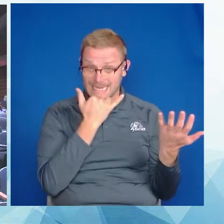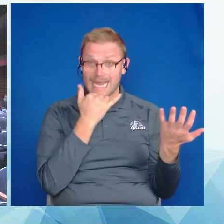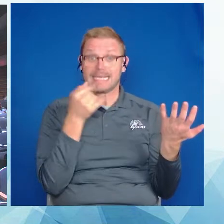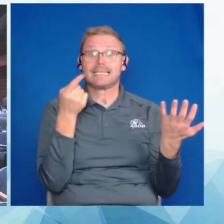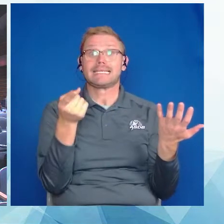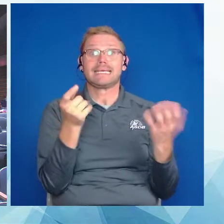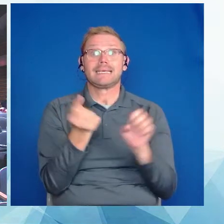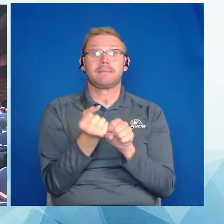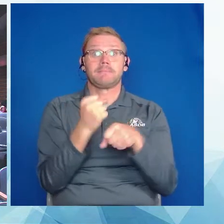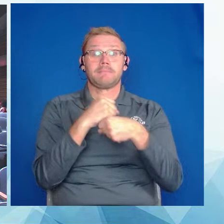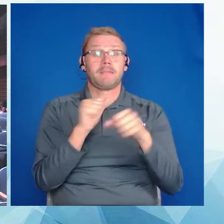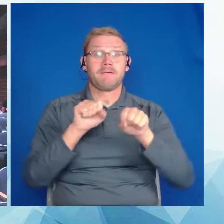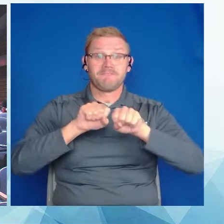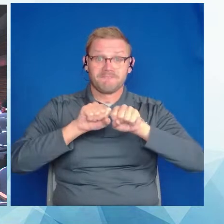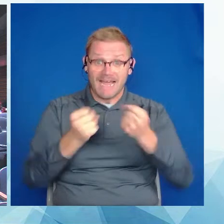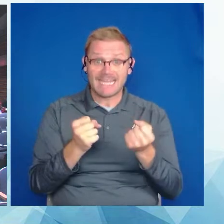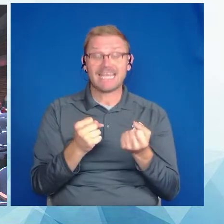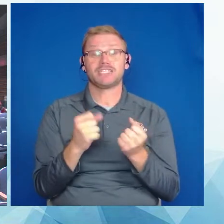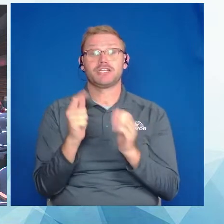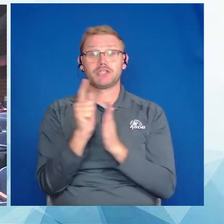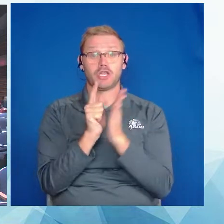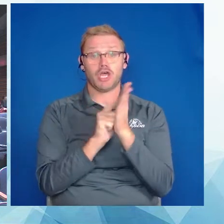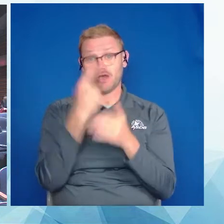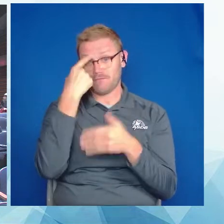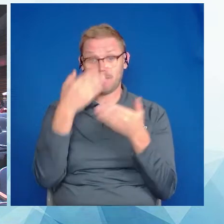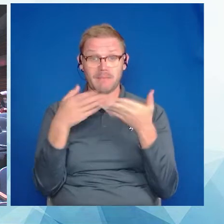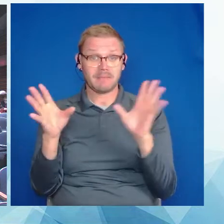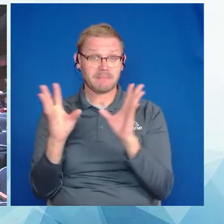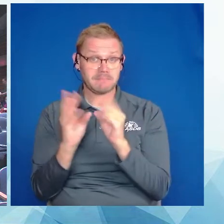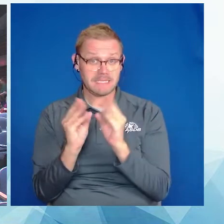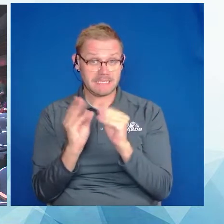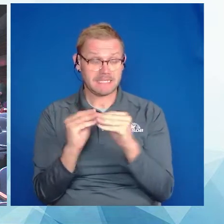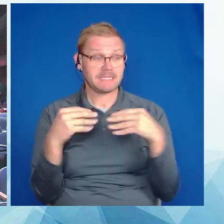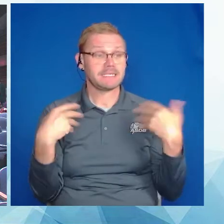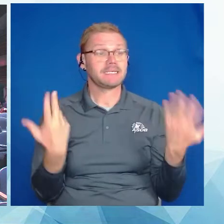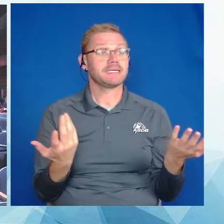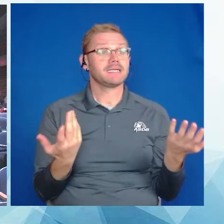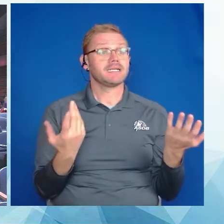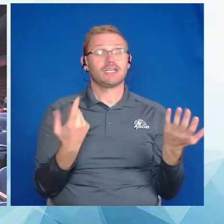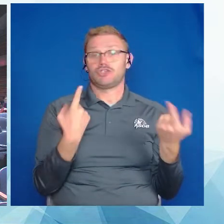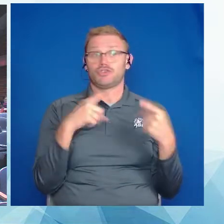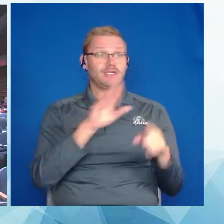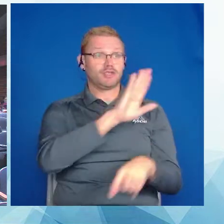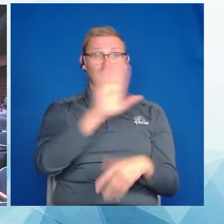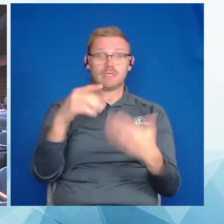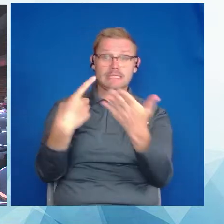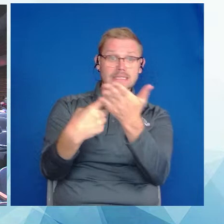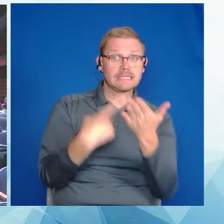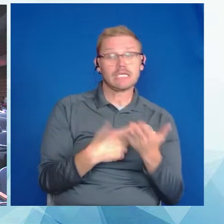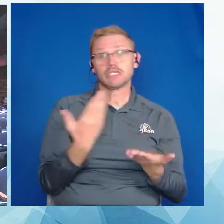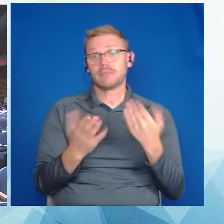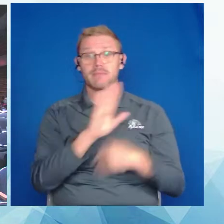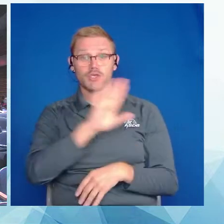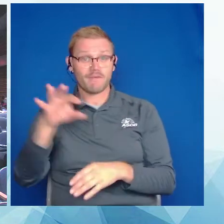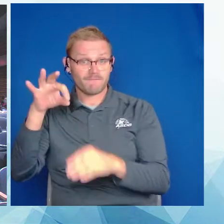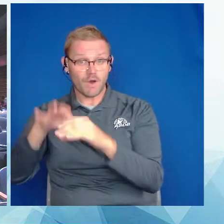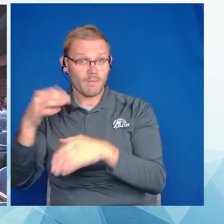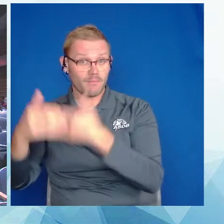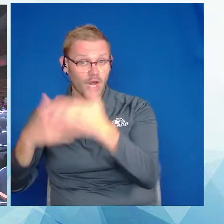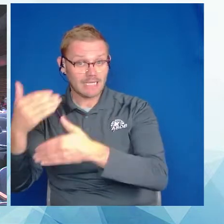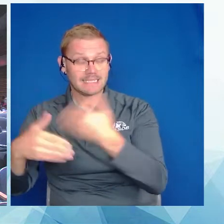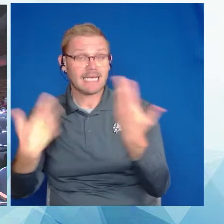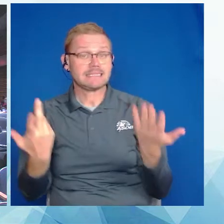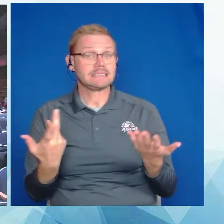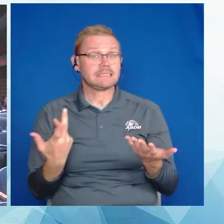inadvertently violate an open meeting law during one of your discussions or one of your votes,